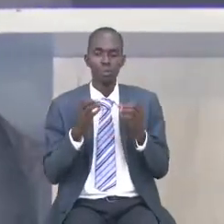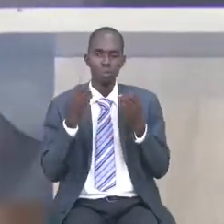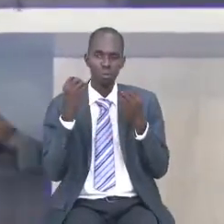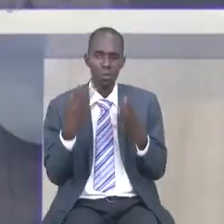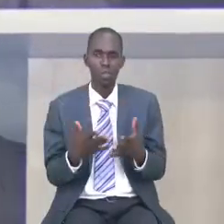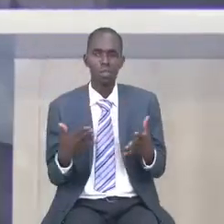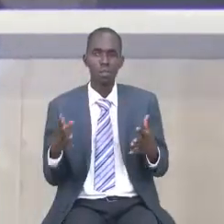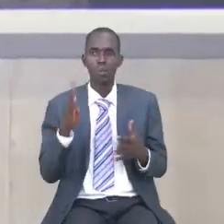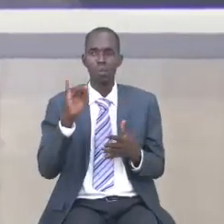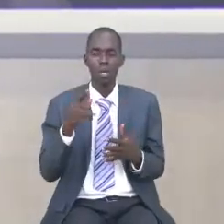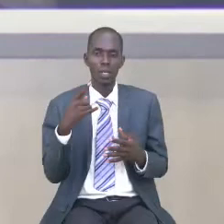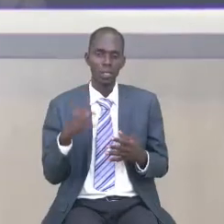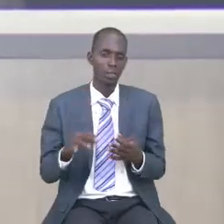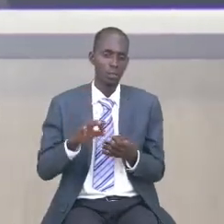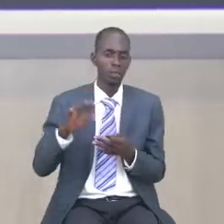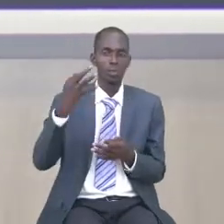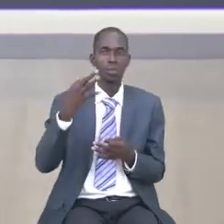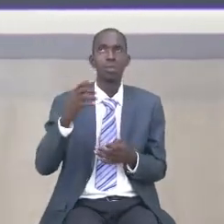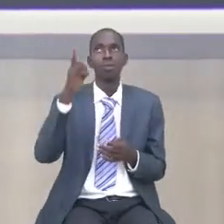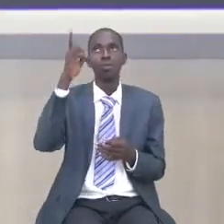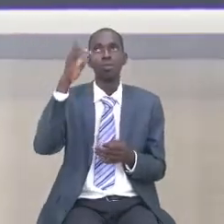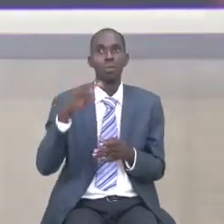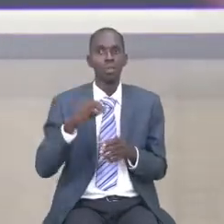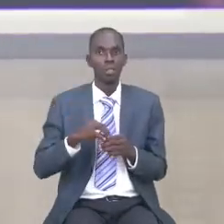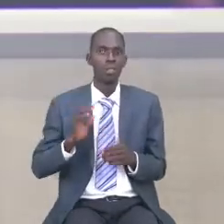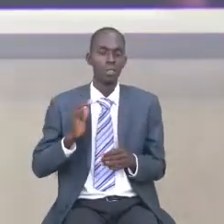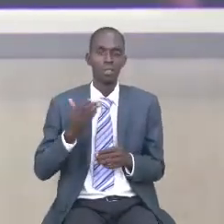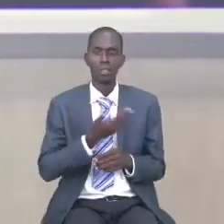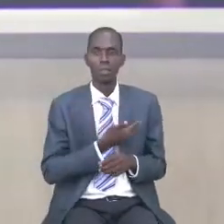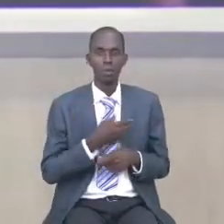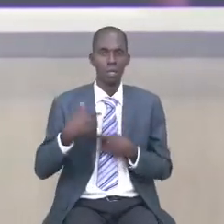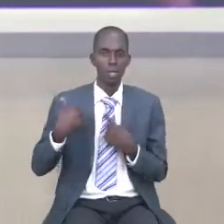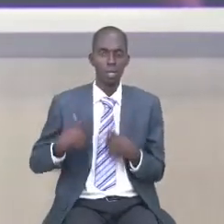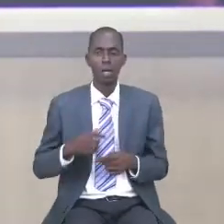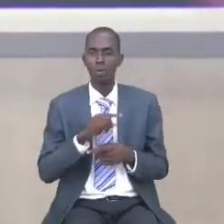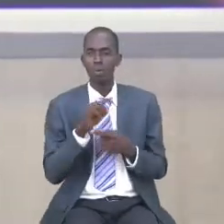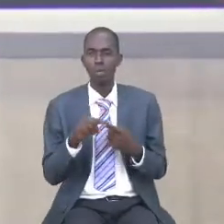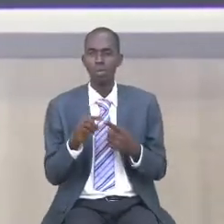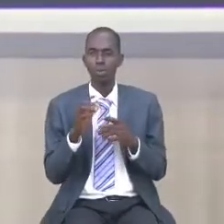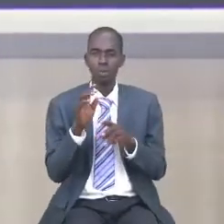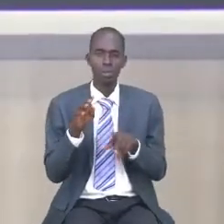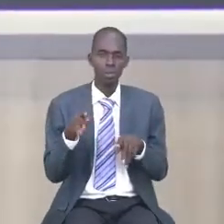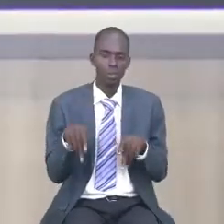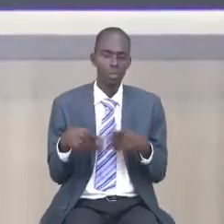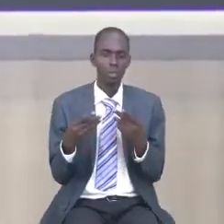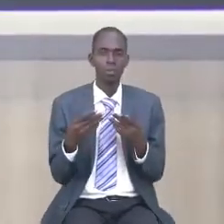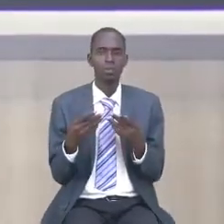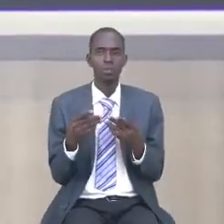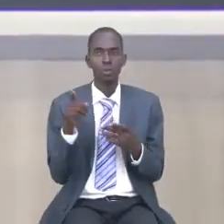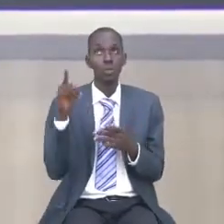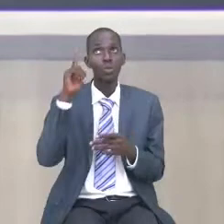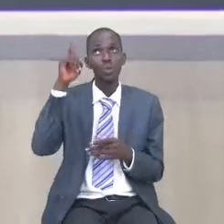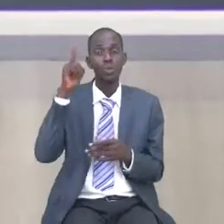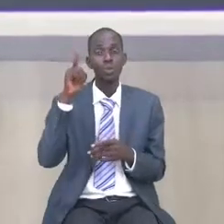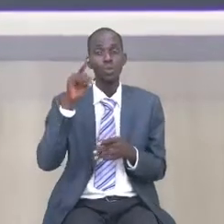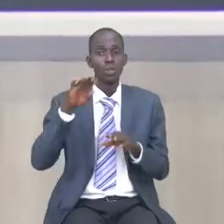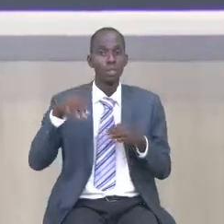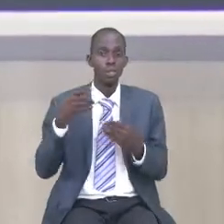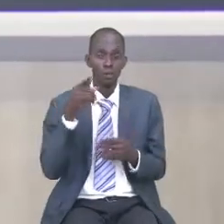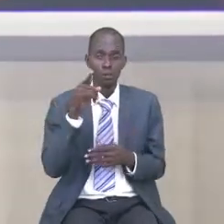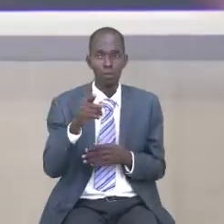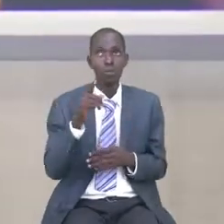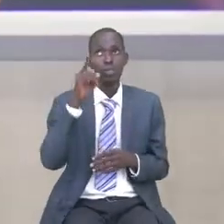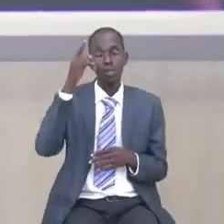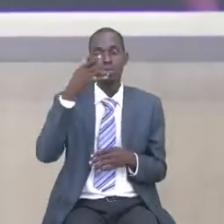God in our hearts. And when he gives us the promise, it's a faithful God. It's a faithful partner. It's a